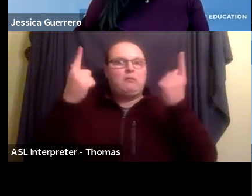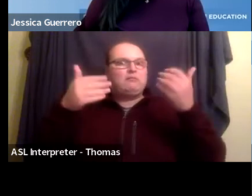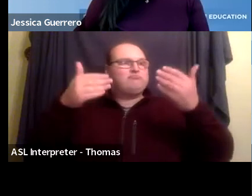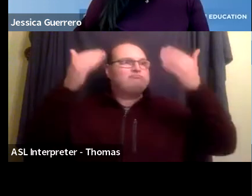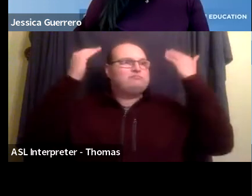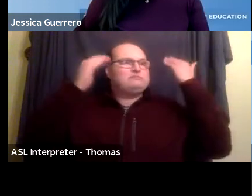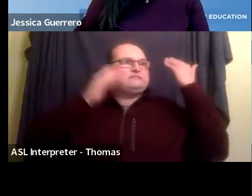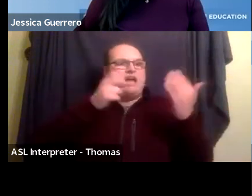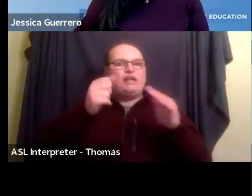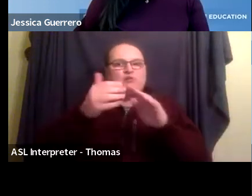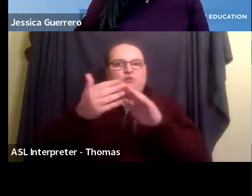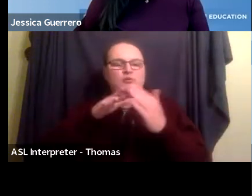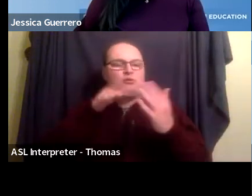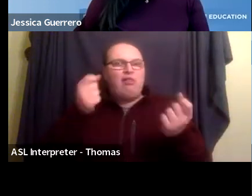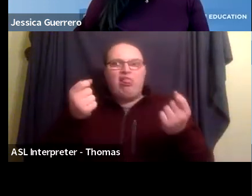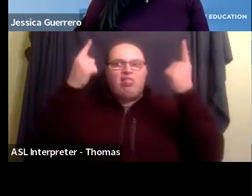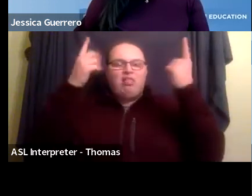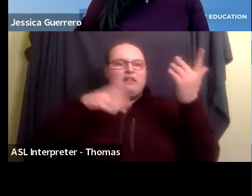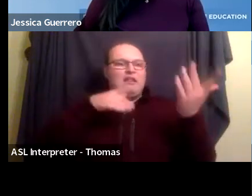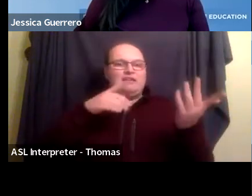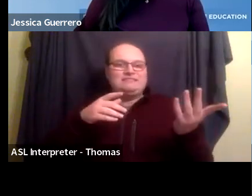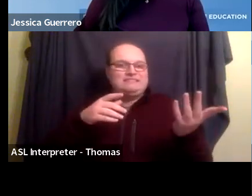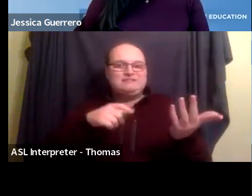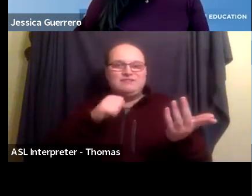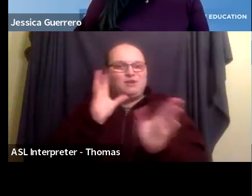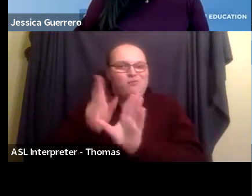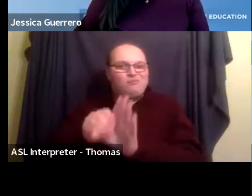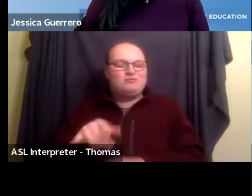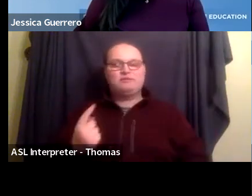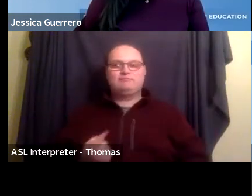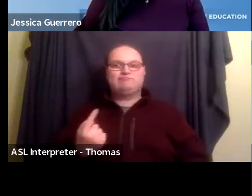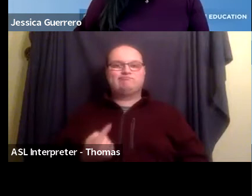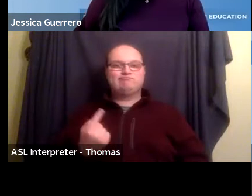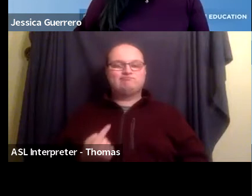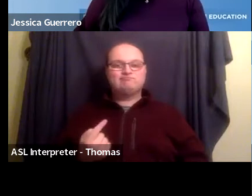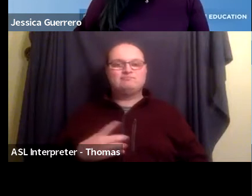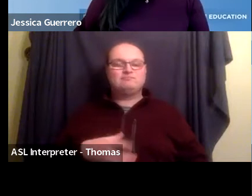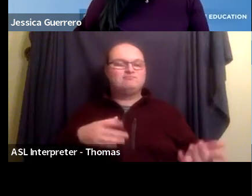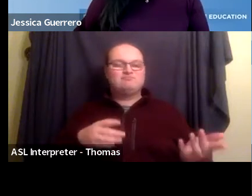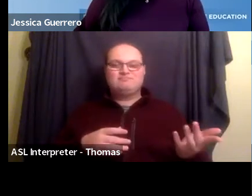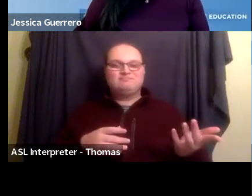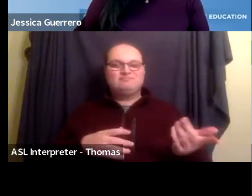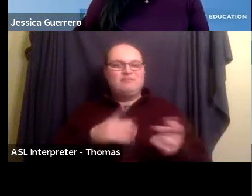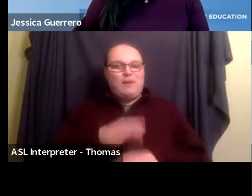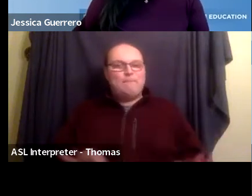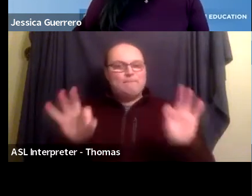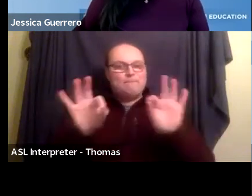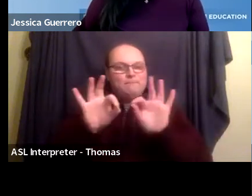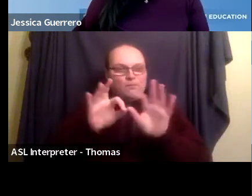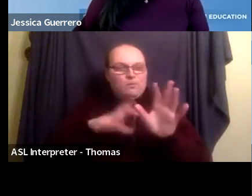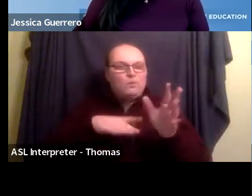school community and they don't get involved. And I feel it is critical to keep